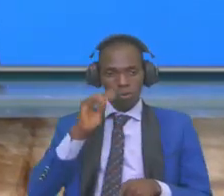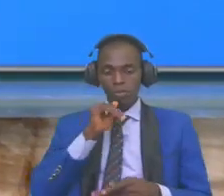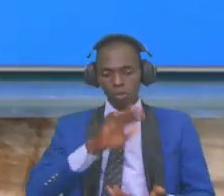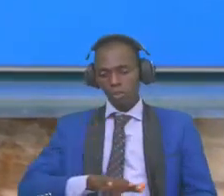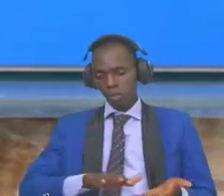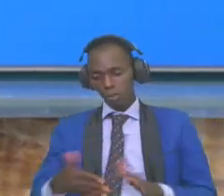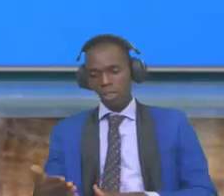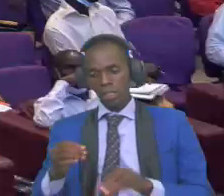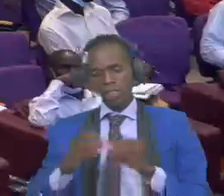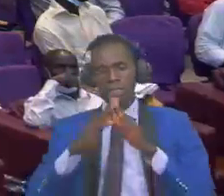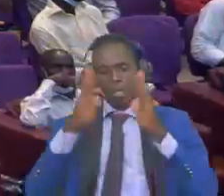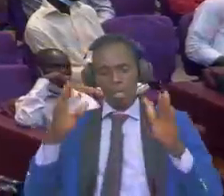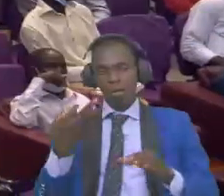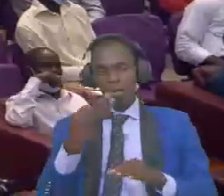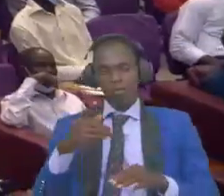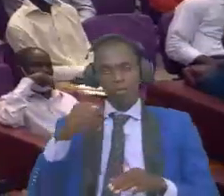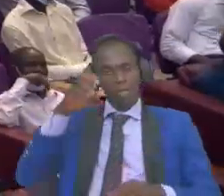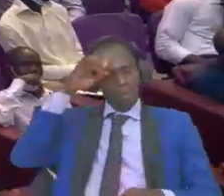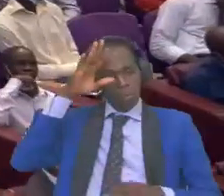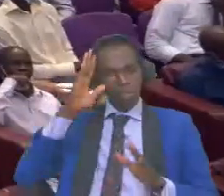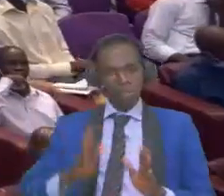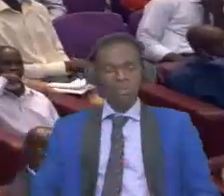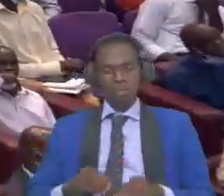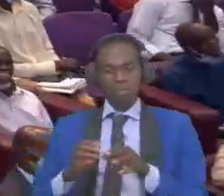the house of a herbalist.